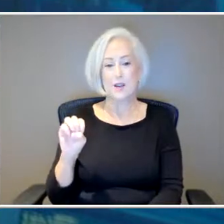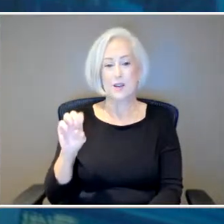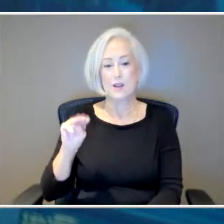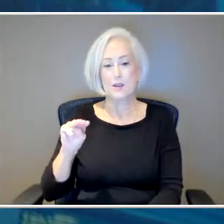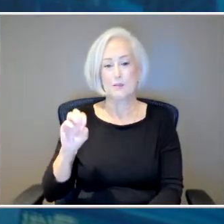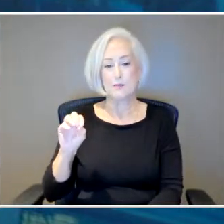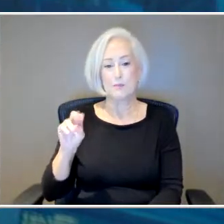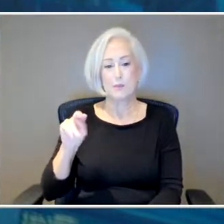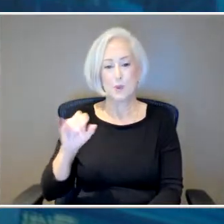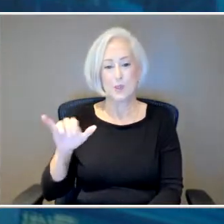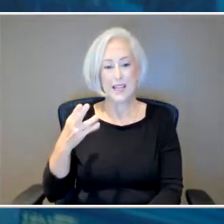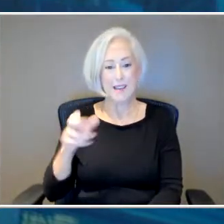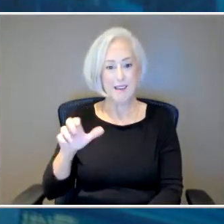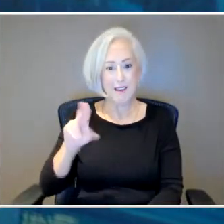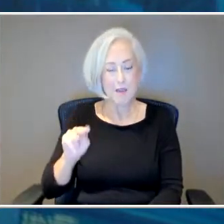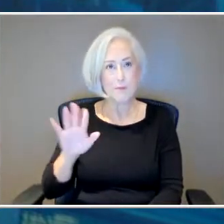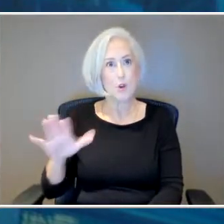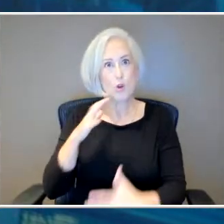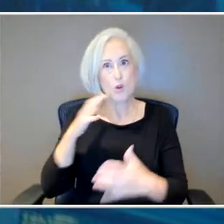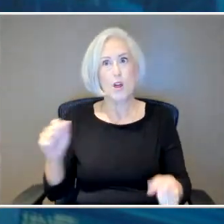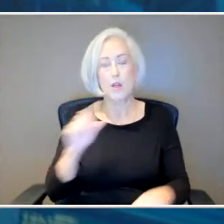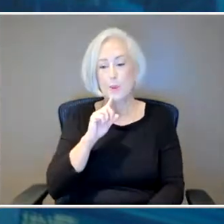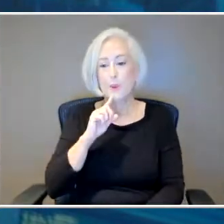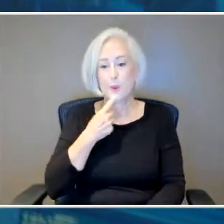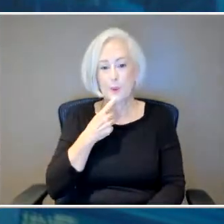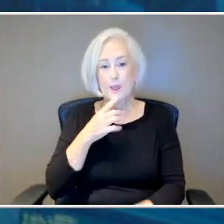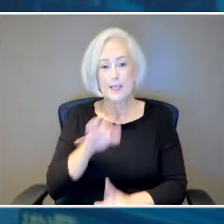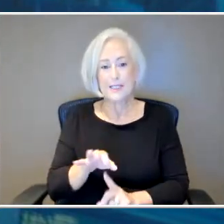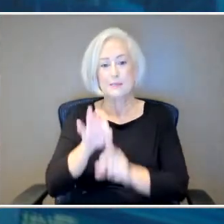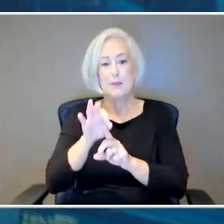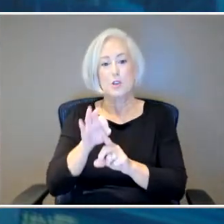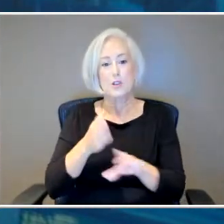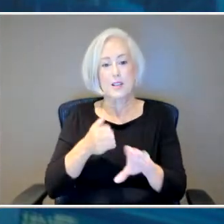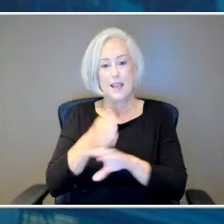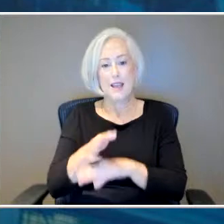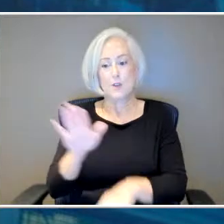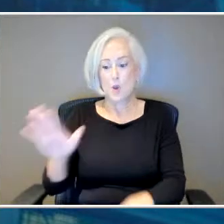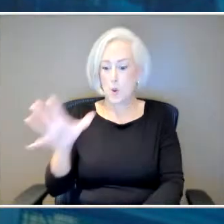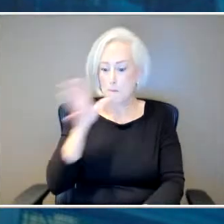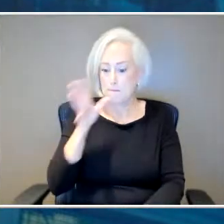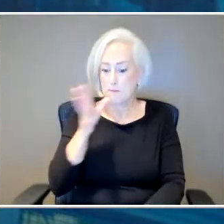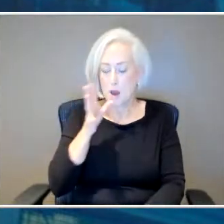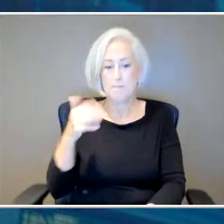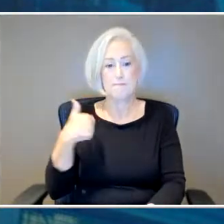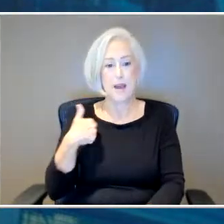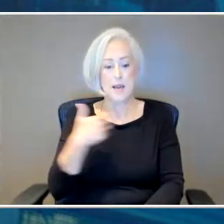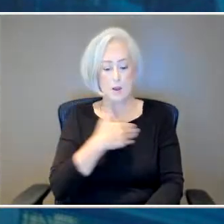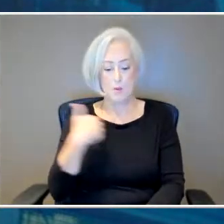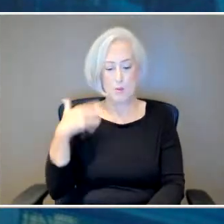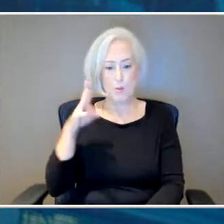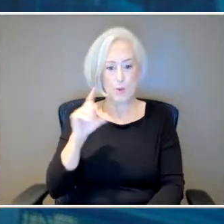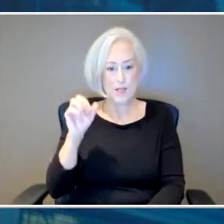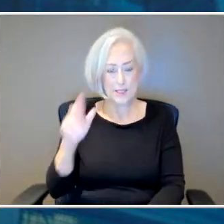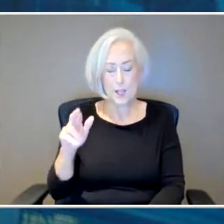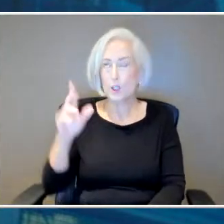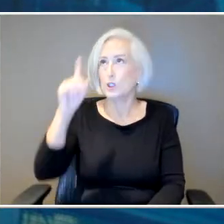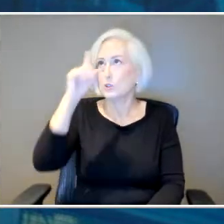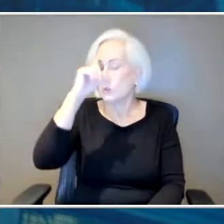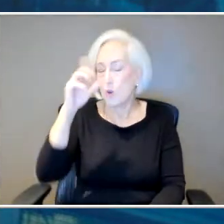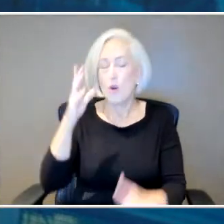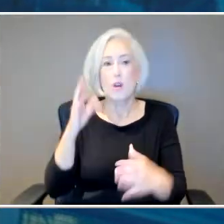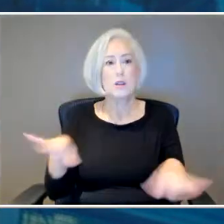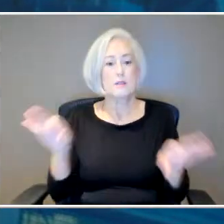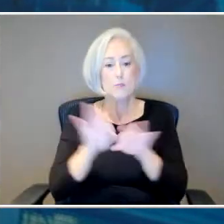health seriously, especially after watching her mom go through breast cancer. She knows the importance of screenings and a second